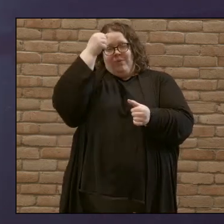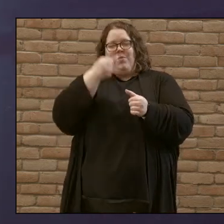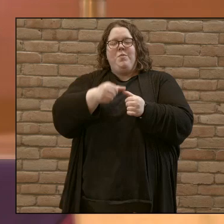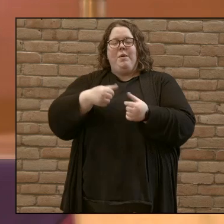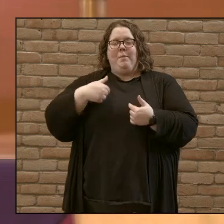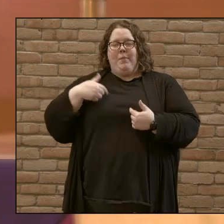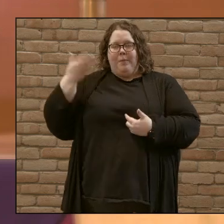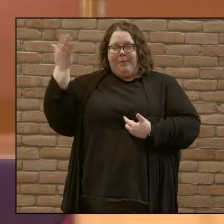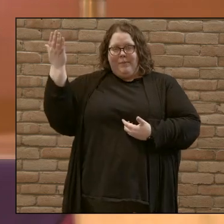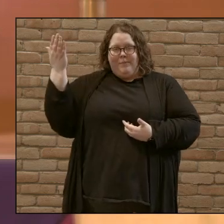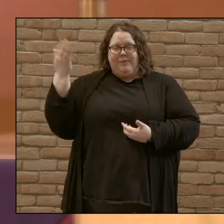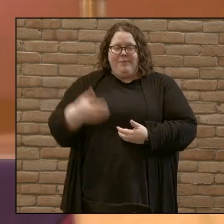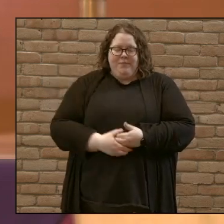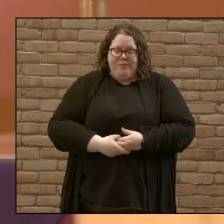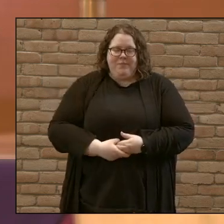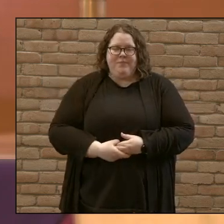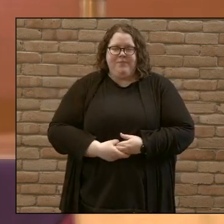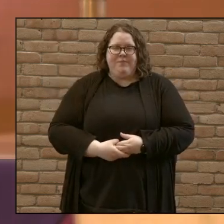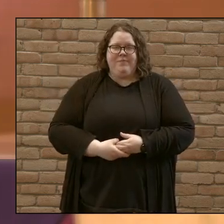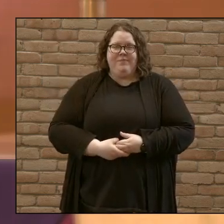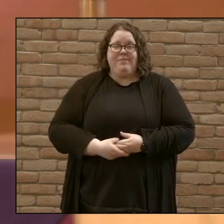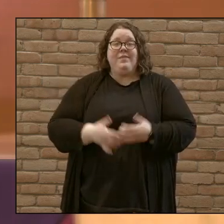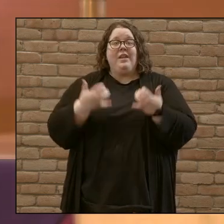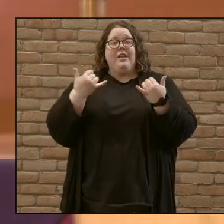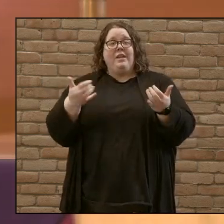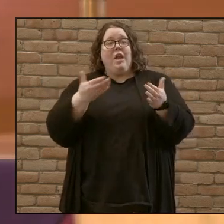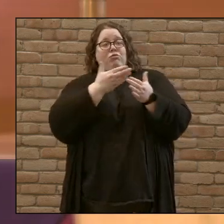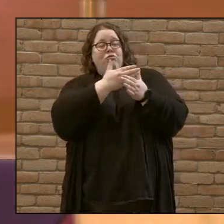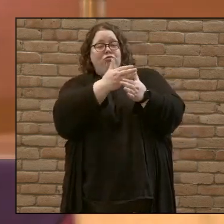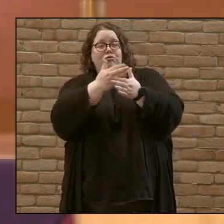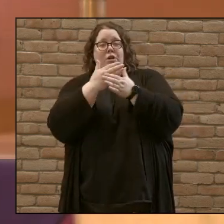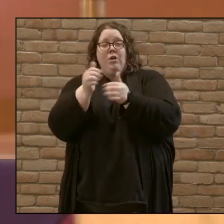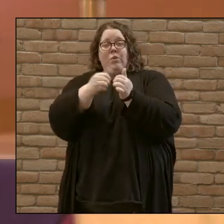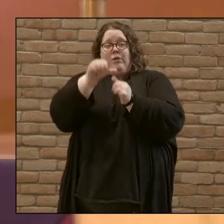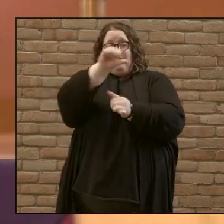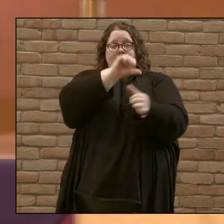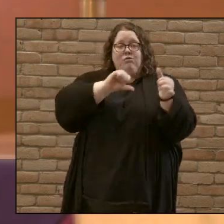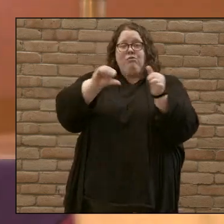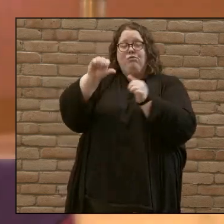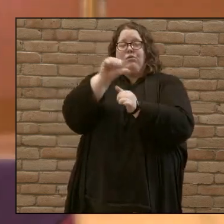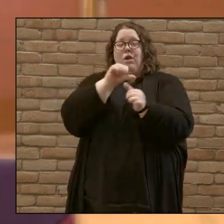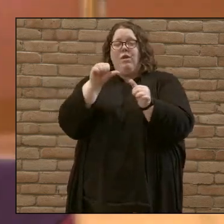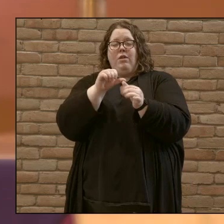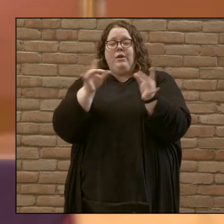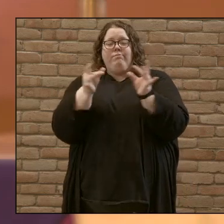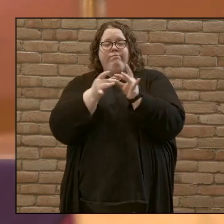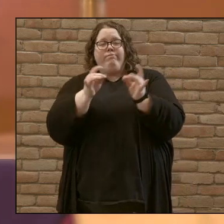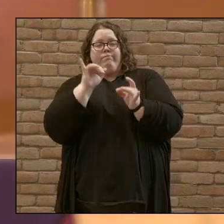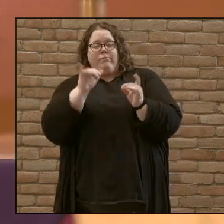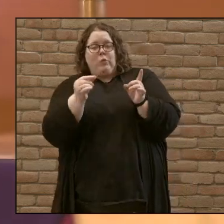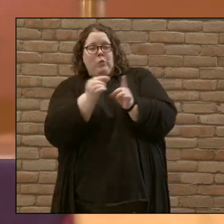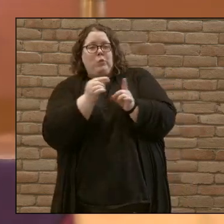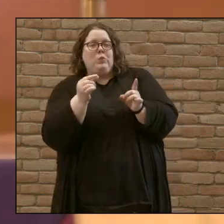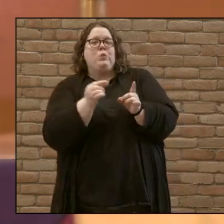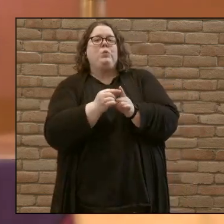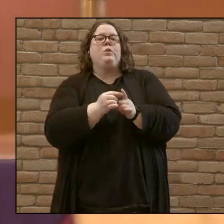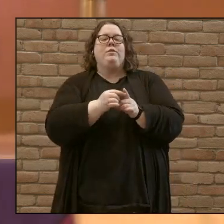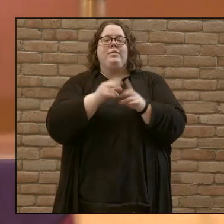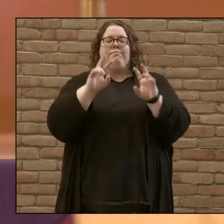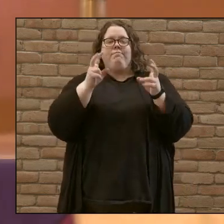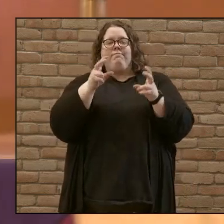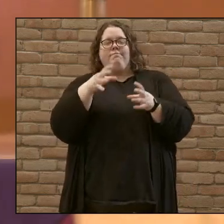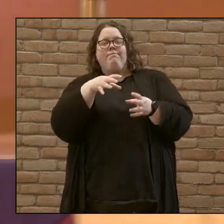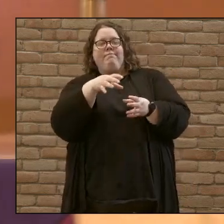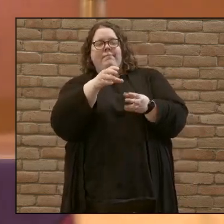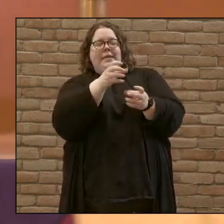me." At this time, you can share communion with one another using the words for the bread, "Take and eat, this is